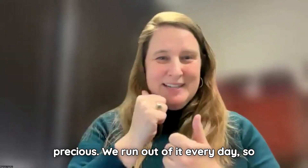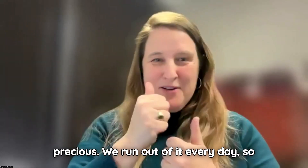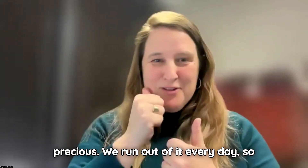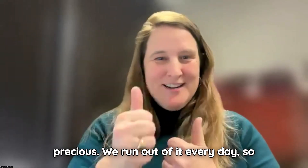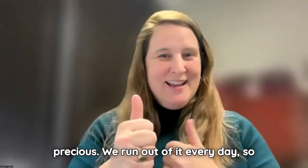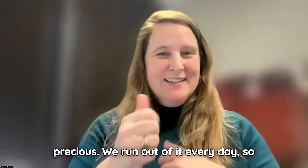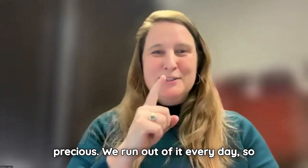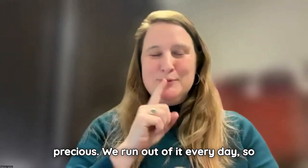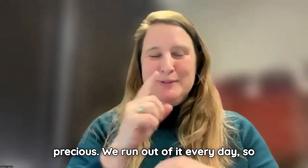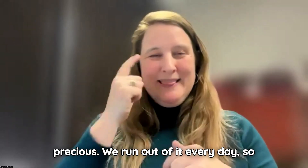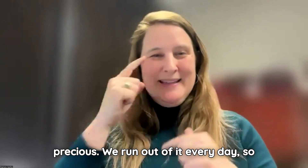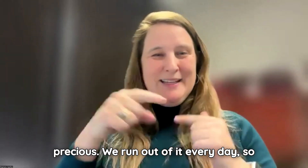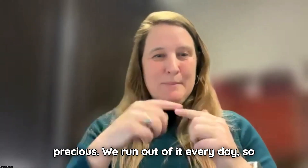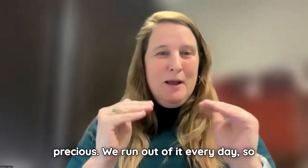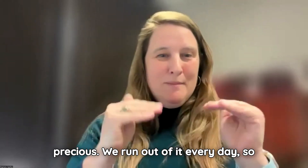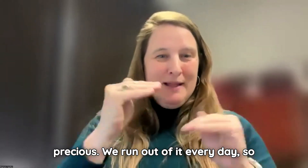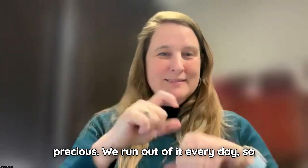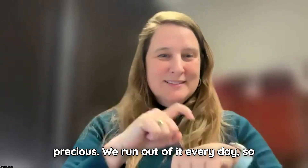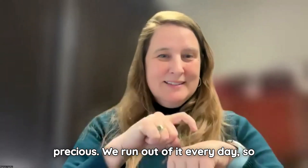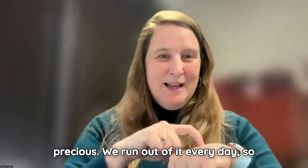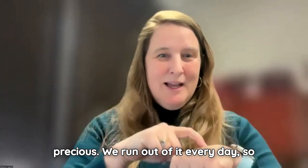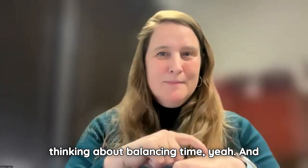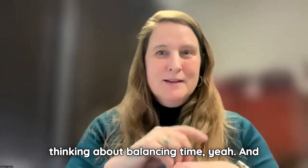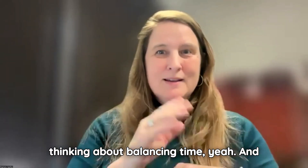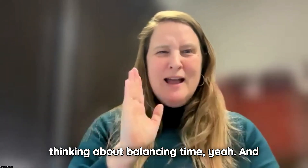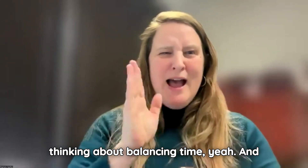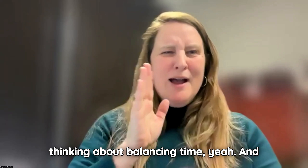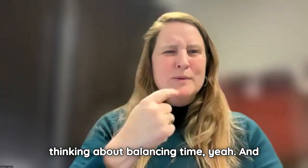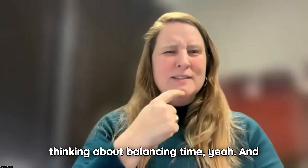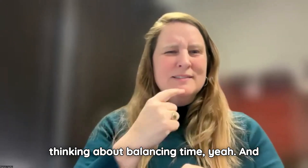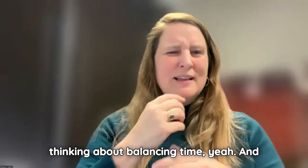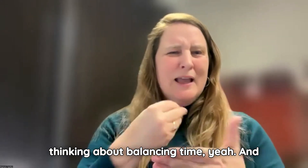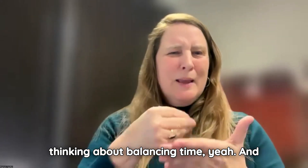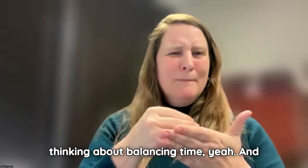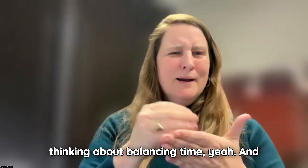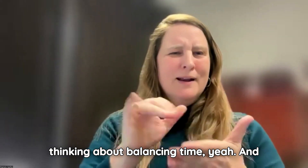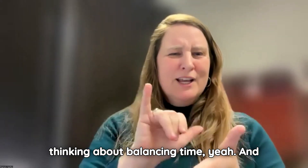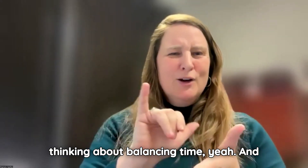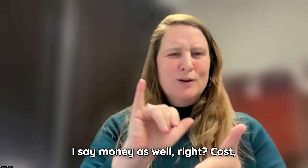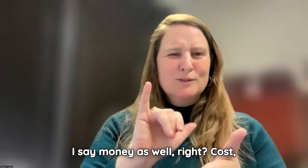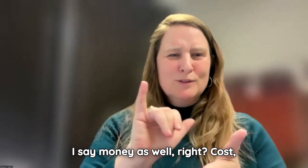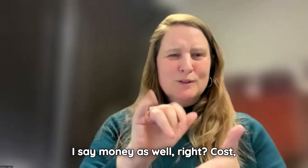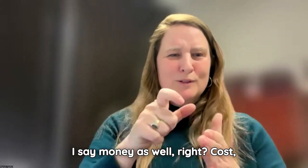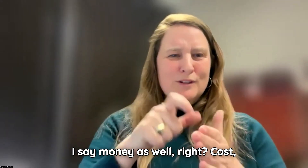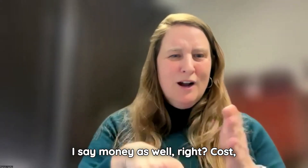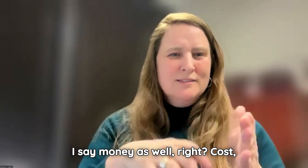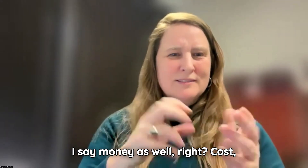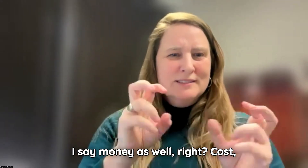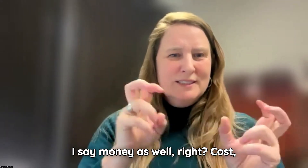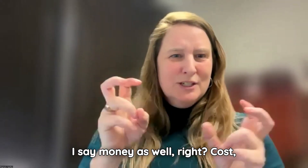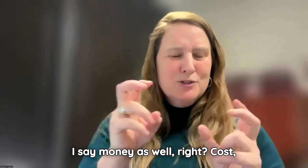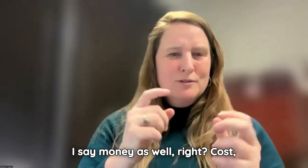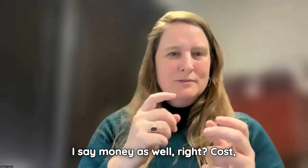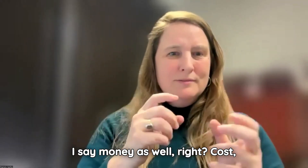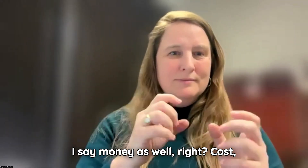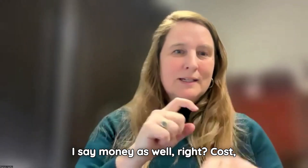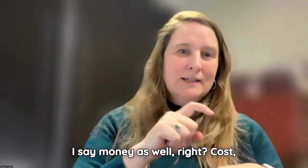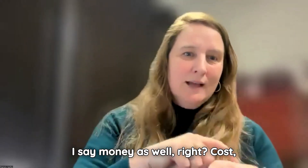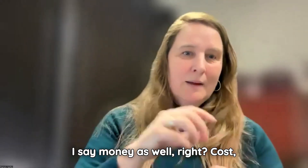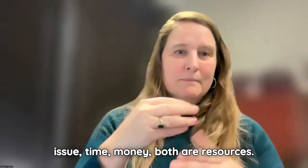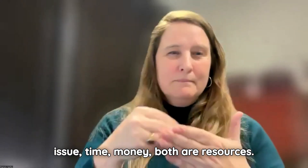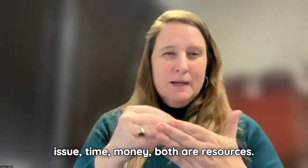is precious. We run out of it every day. So thinking about balancing time, yeah. And I say money as well,